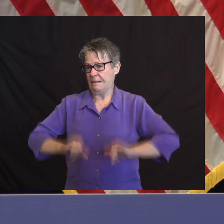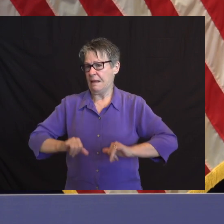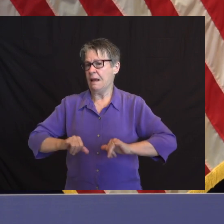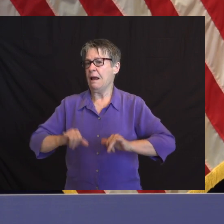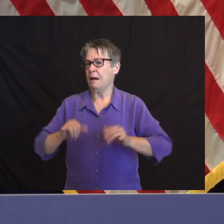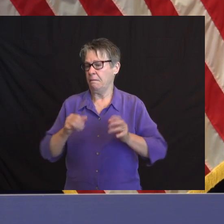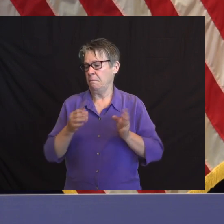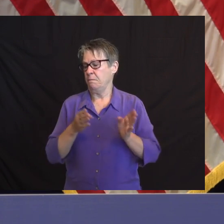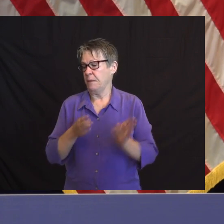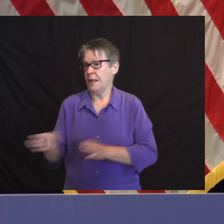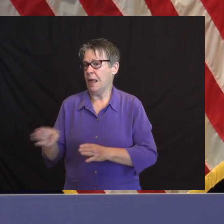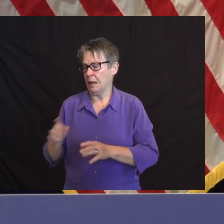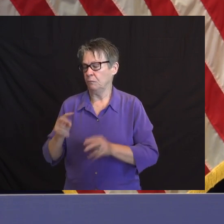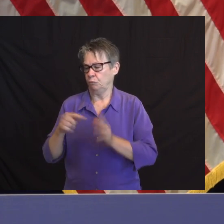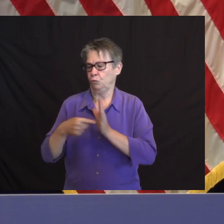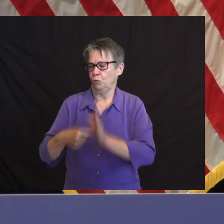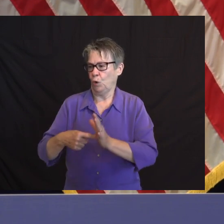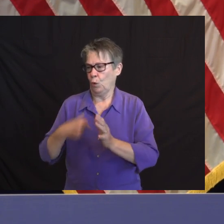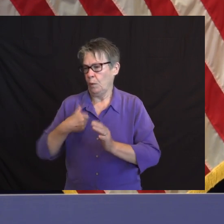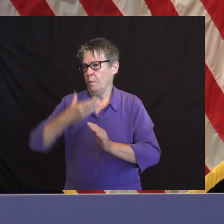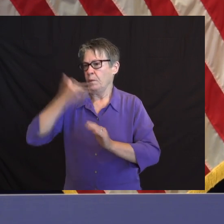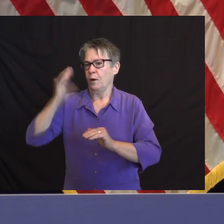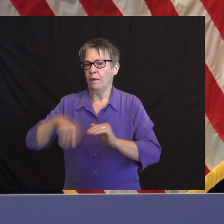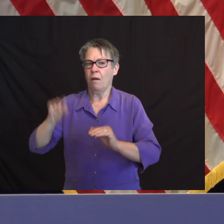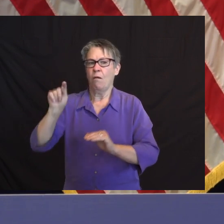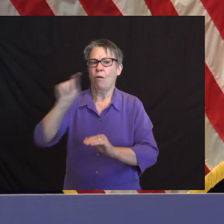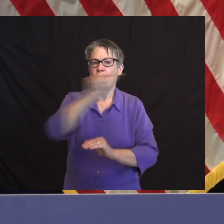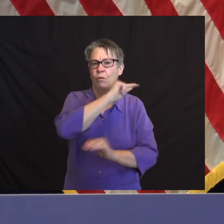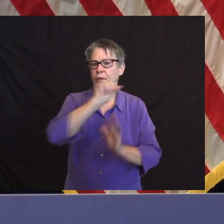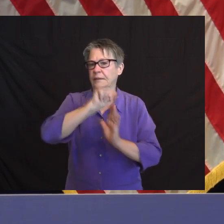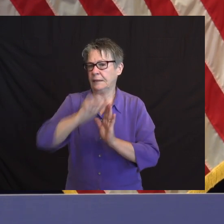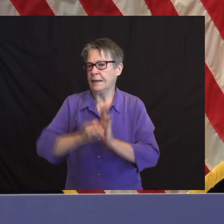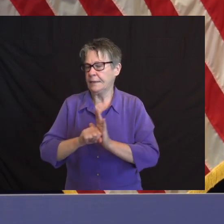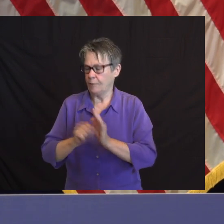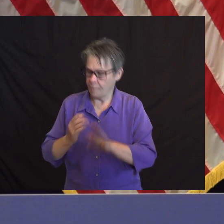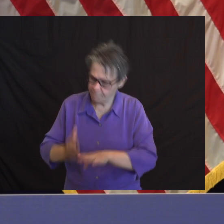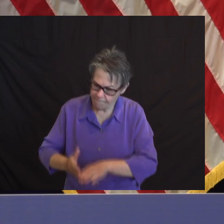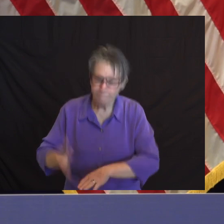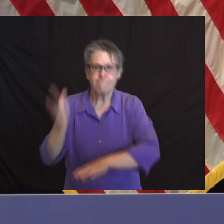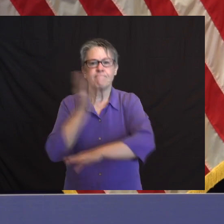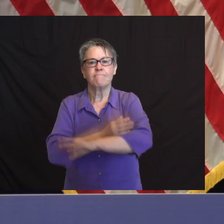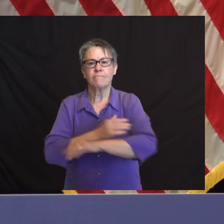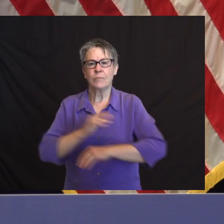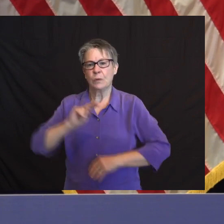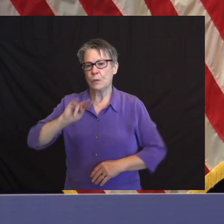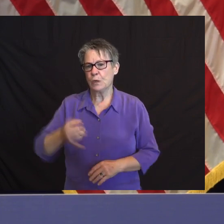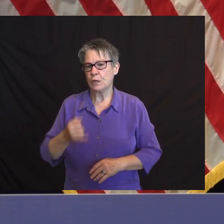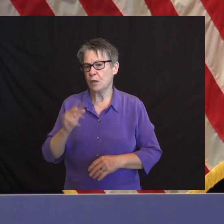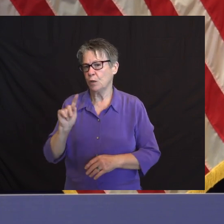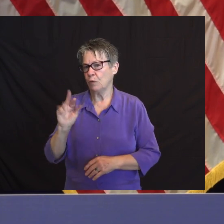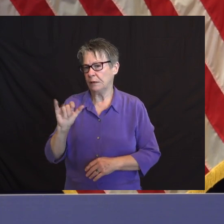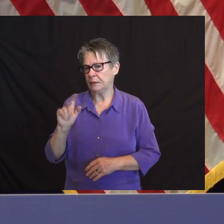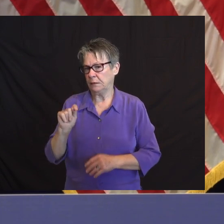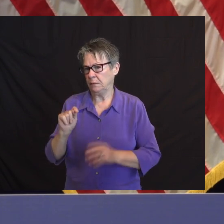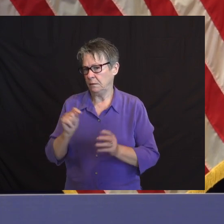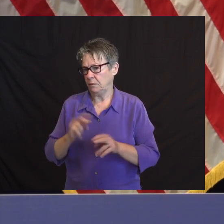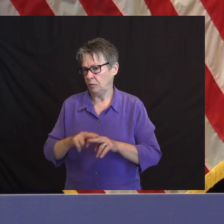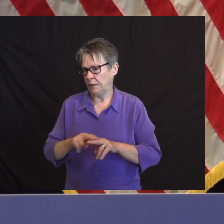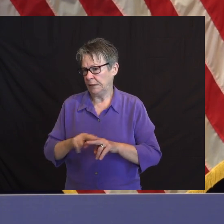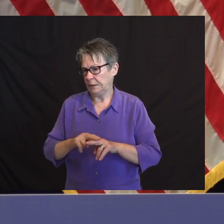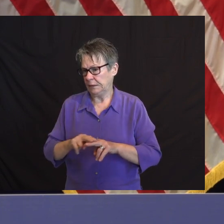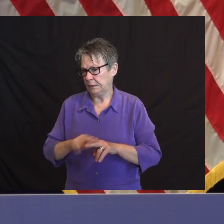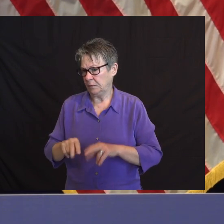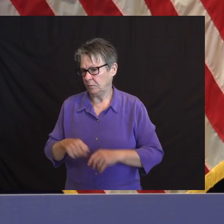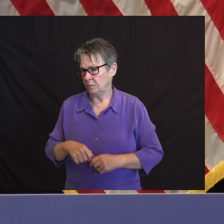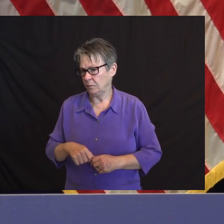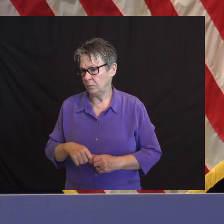you and your team, Kevin, thank you. And by the way, you yourself have recovered, so it's good to see you looking so well. And you struggle with